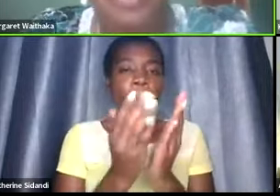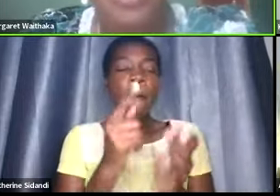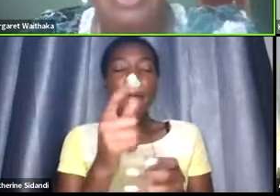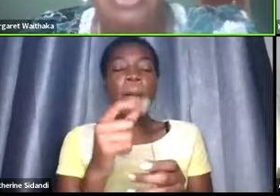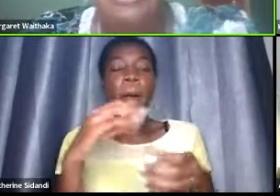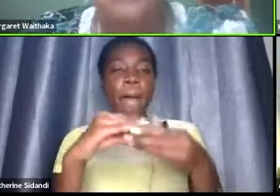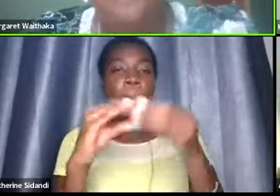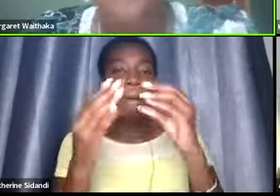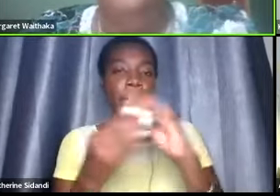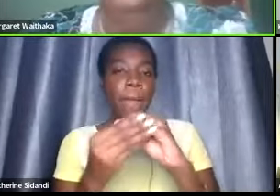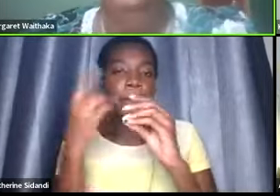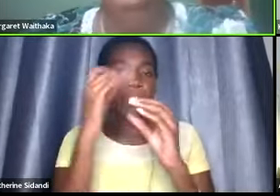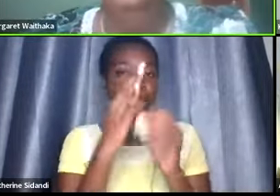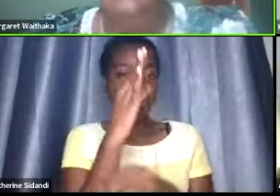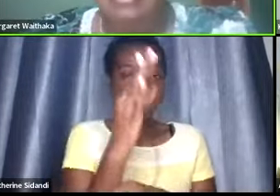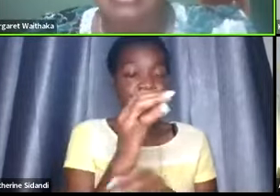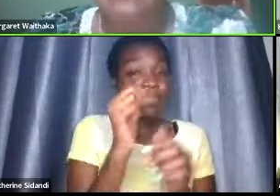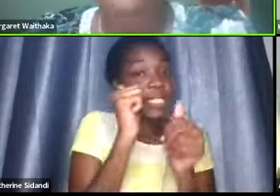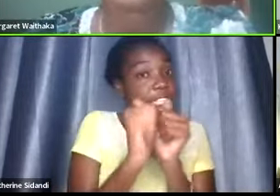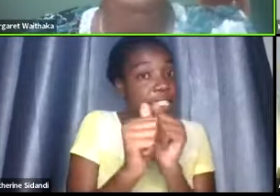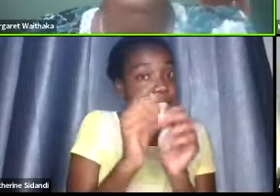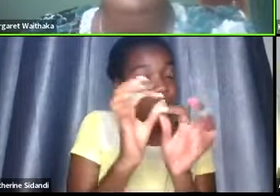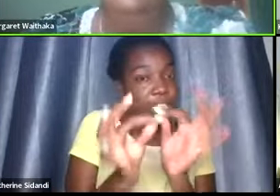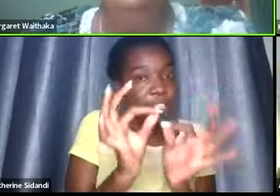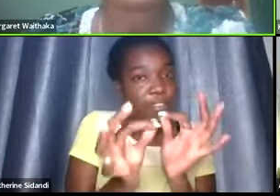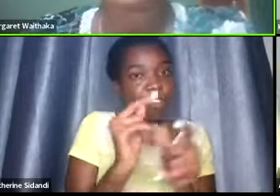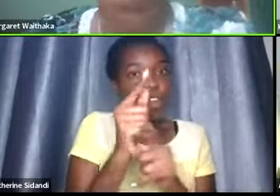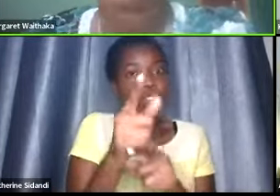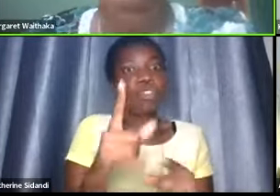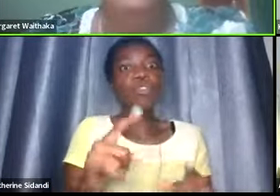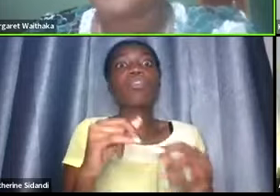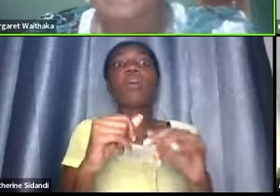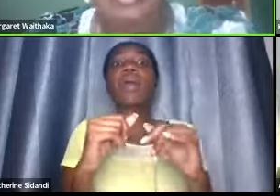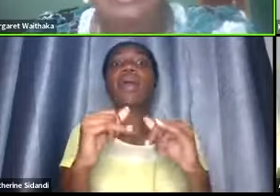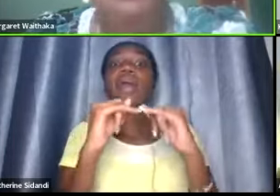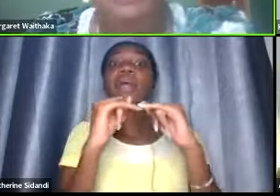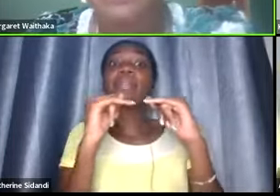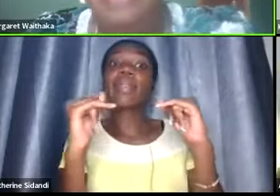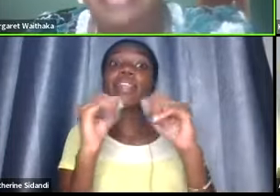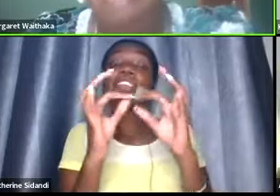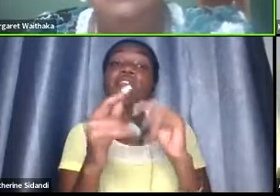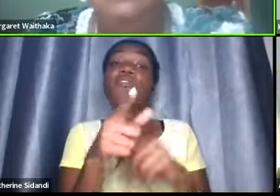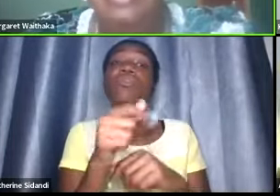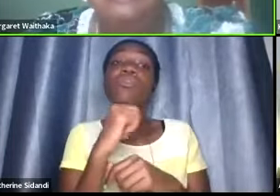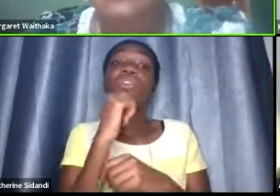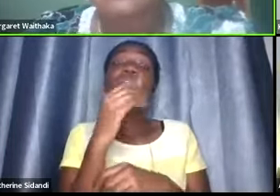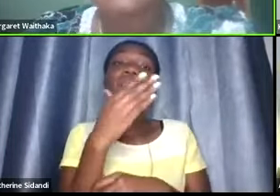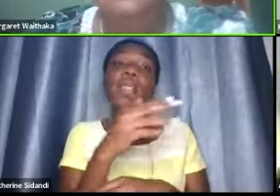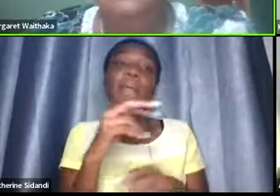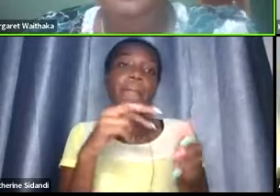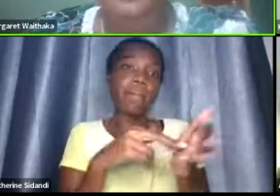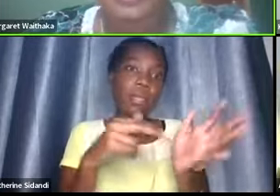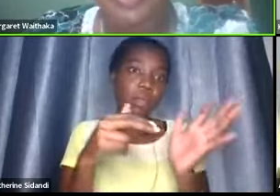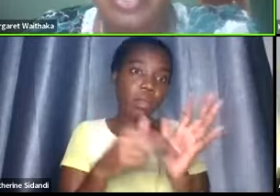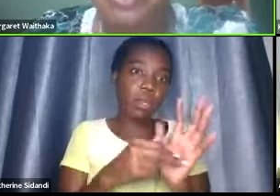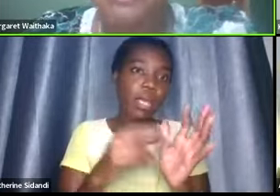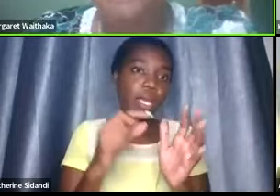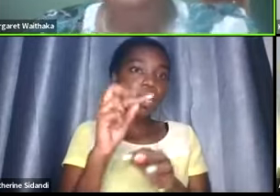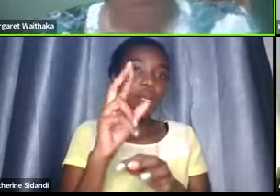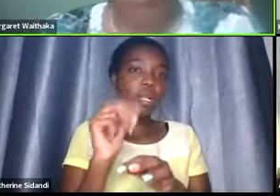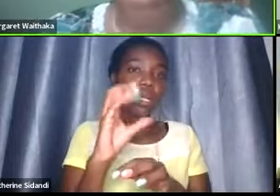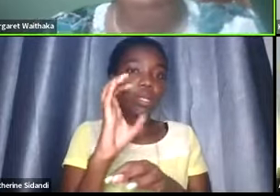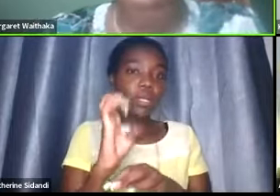of the future if you are aligned. If you're not aligned, it becomes very difficult. Most of us are misaligned. Research has shown that over